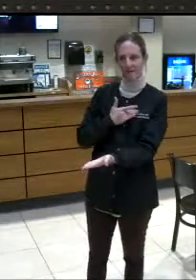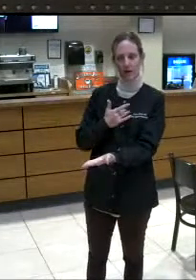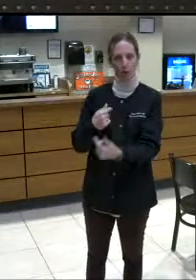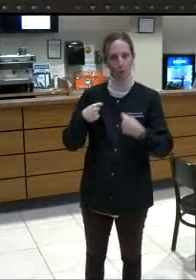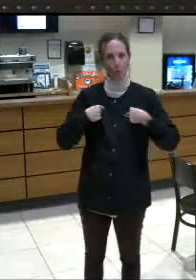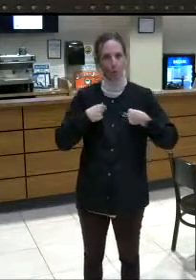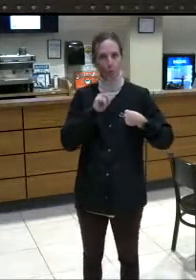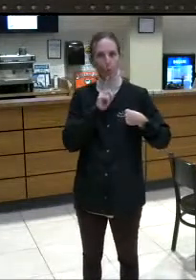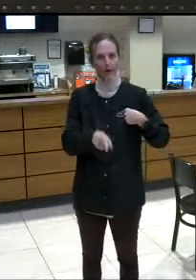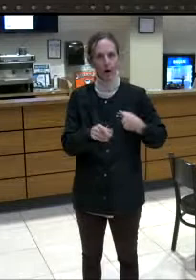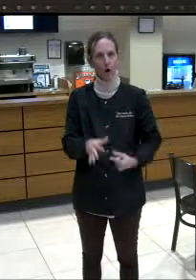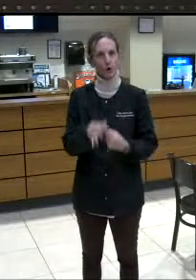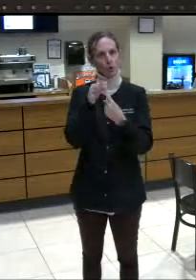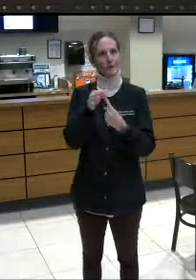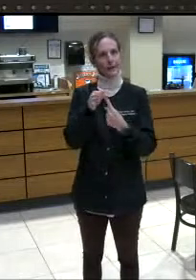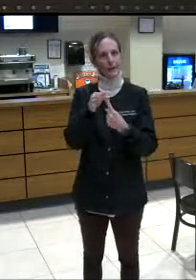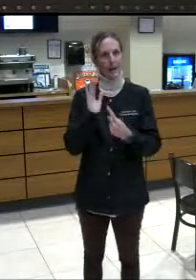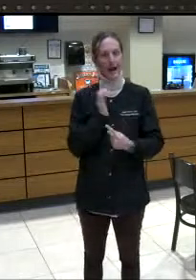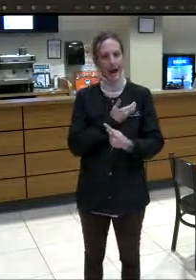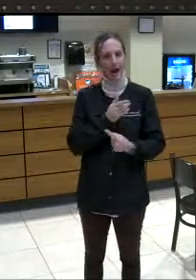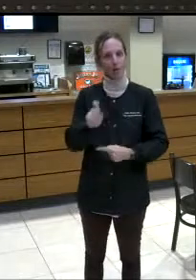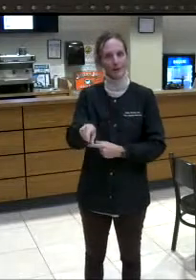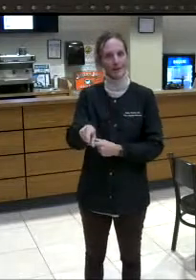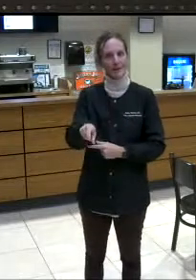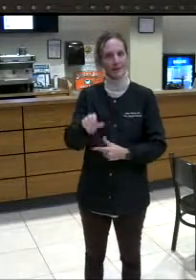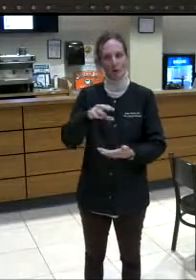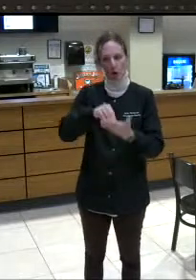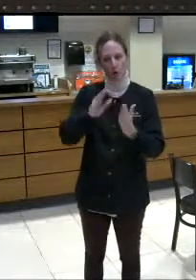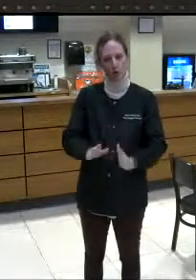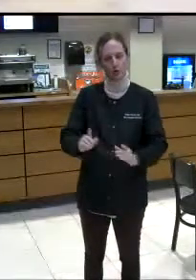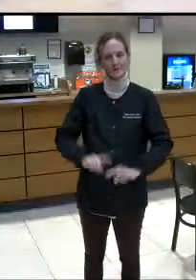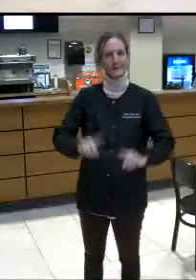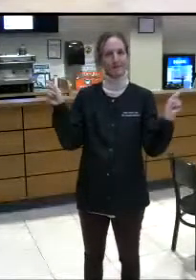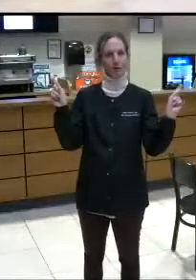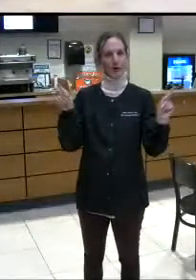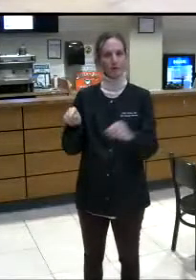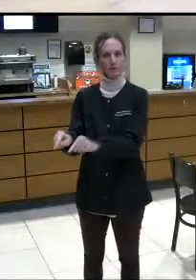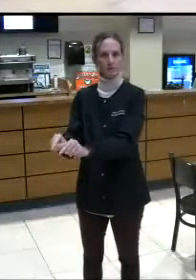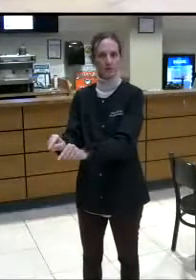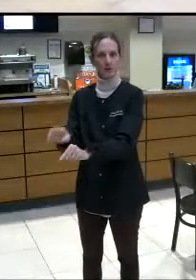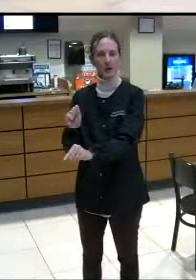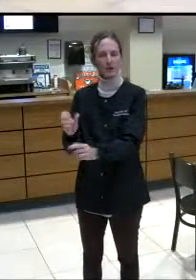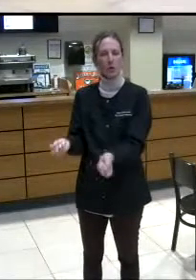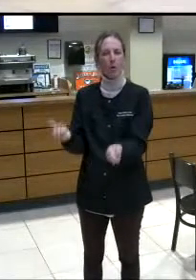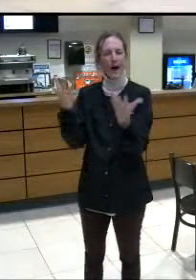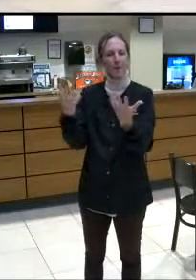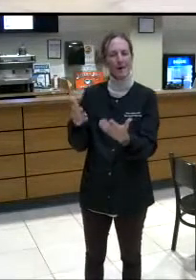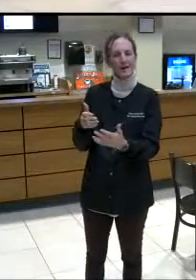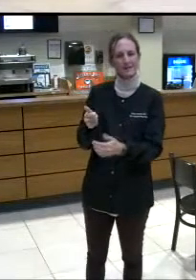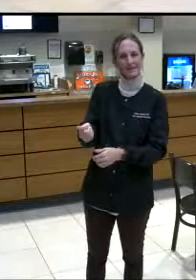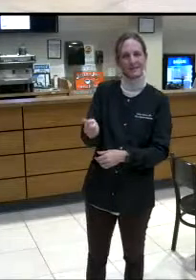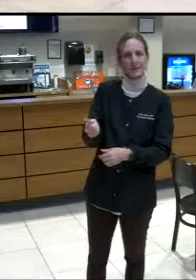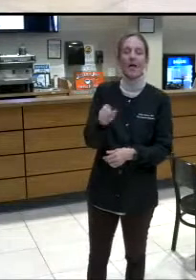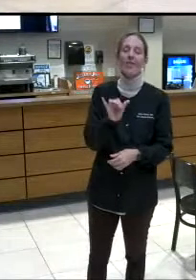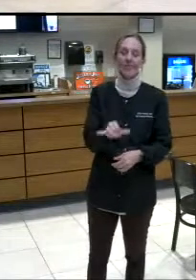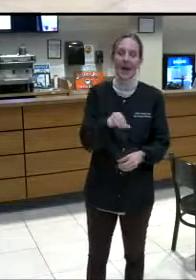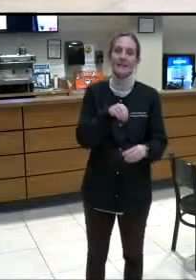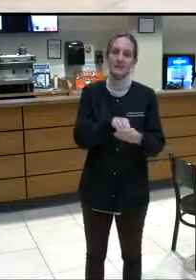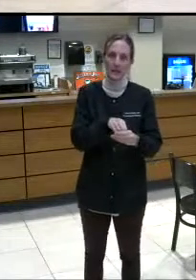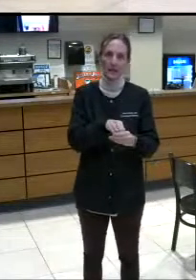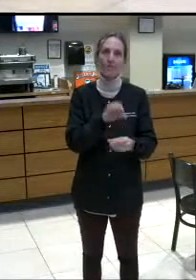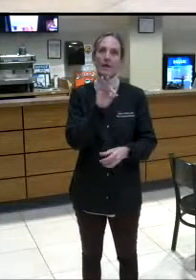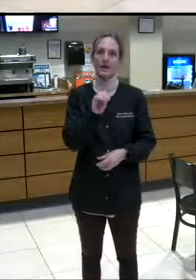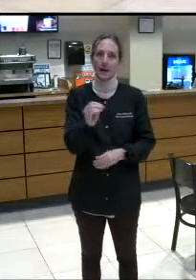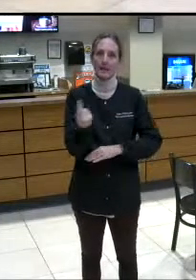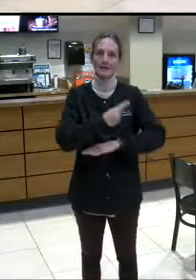you know, of needs based on the students that they are serving? So that is really in the work of their 90-day plan. So for example, we